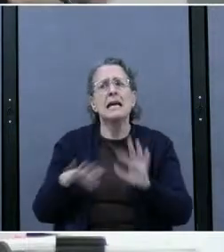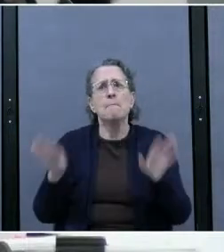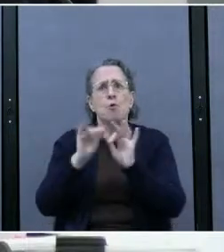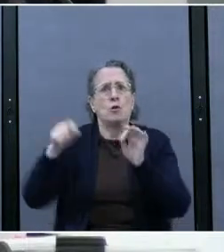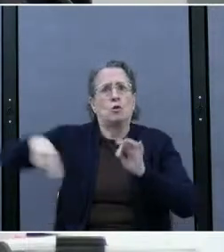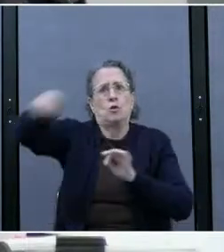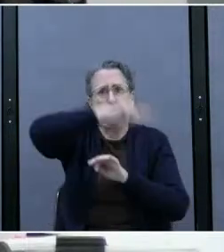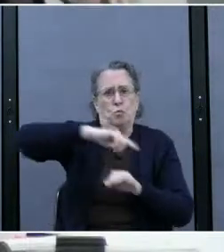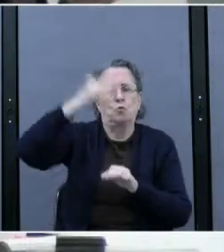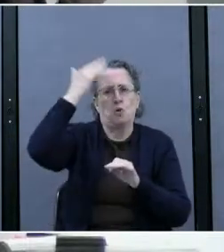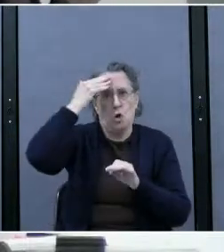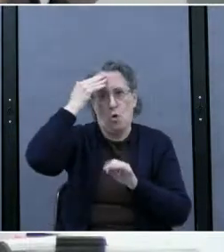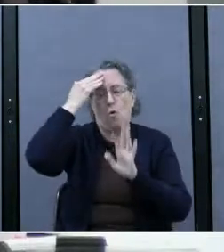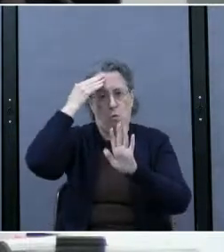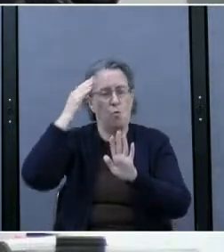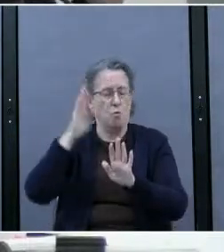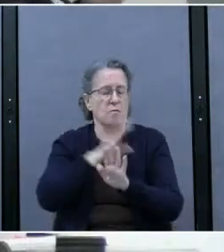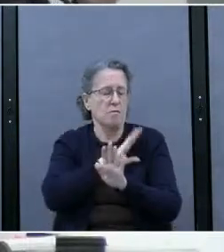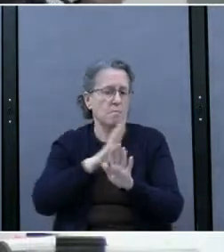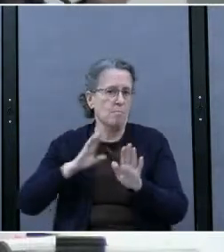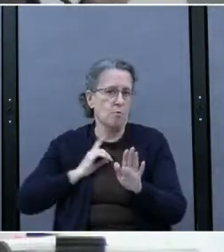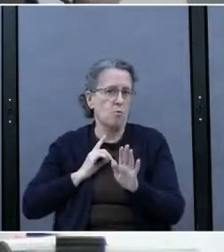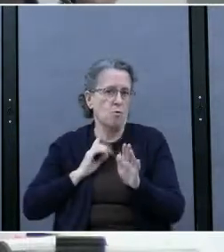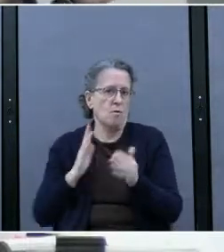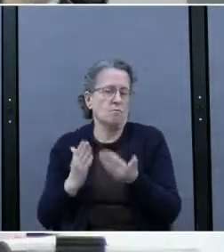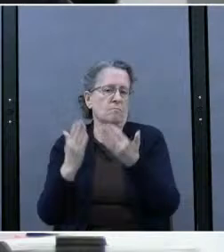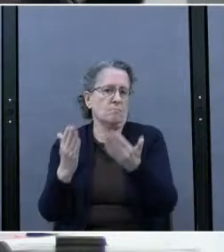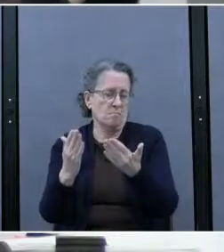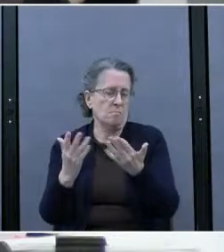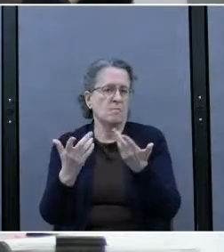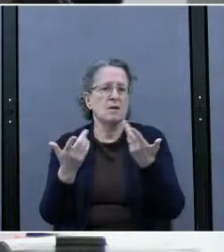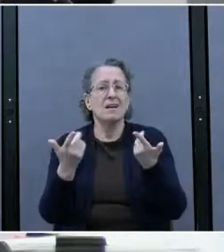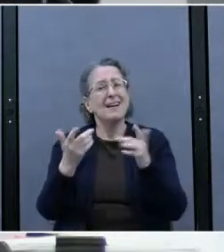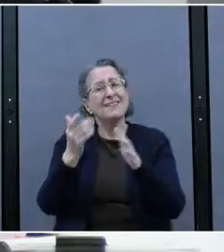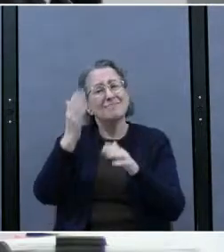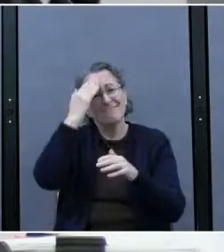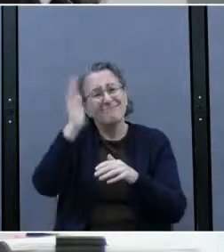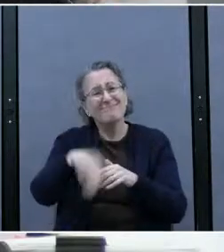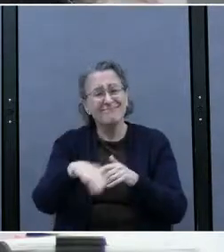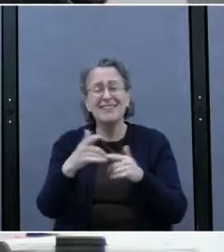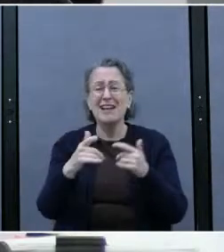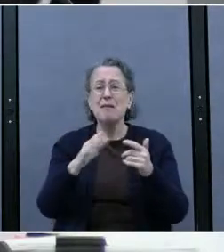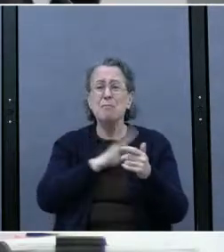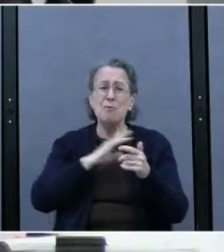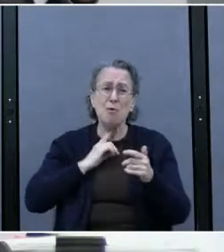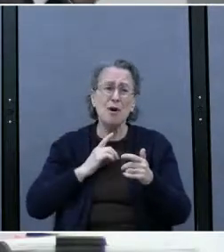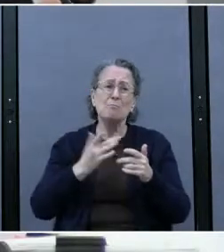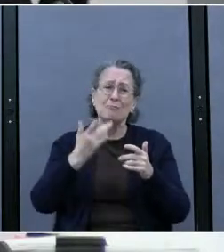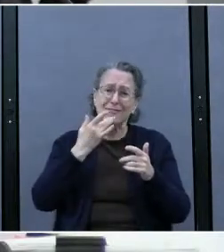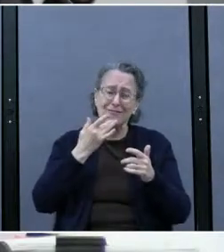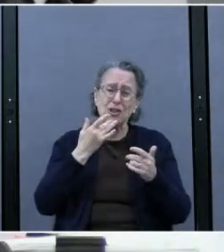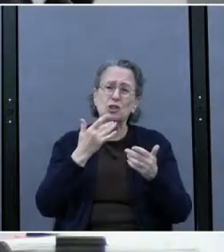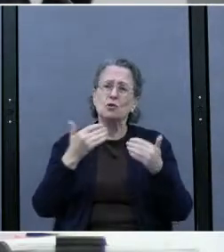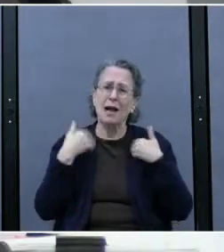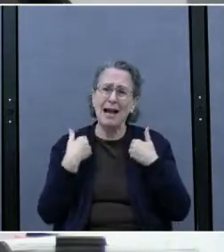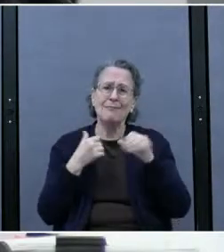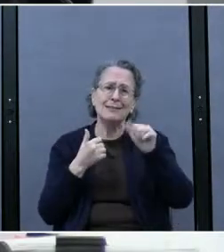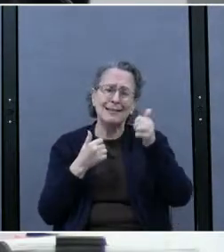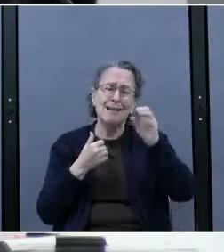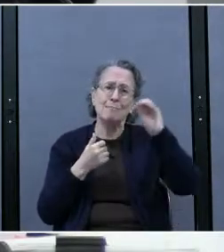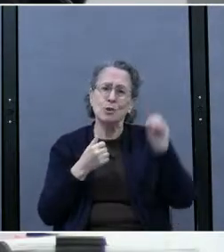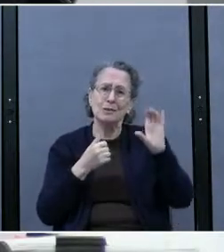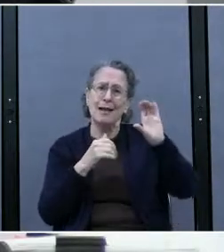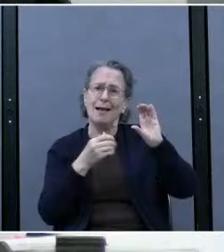board's recommendation or guideline of keeping the fund balance roughly at 10%. So with this, and you look at